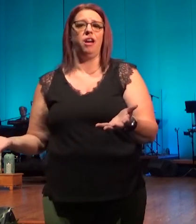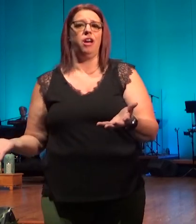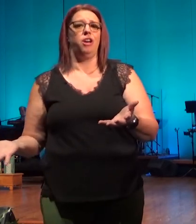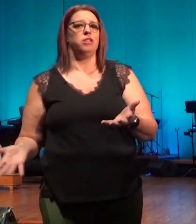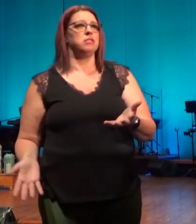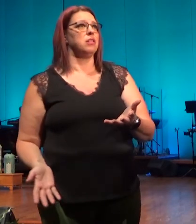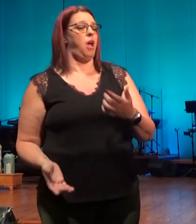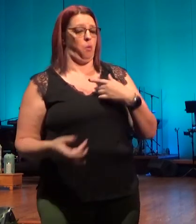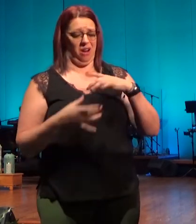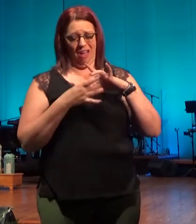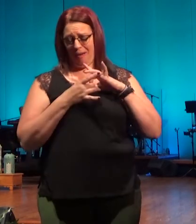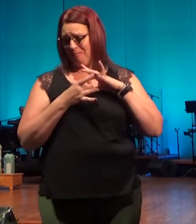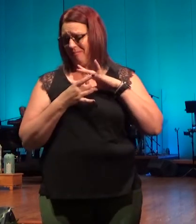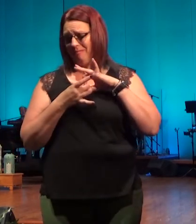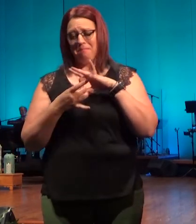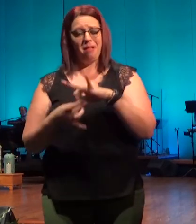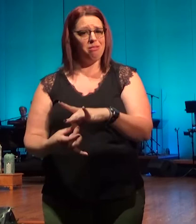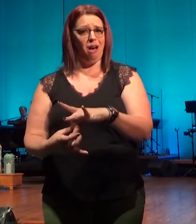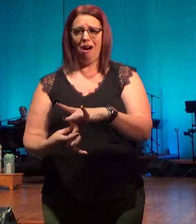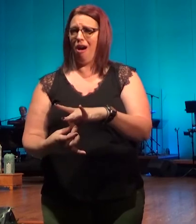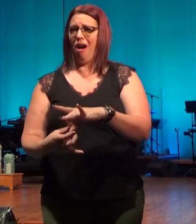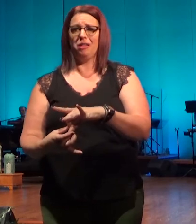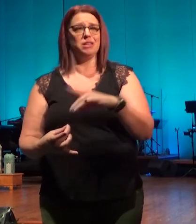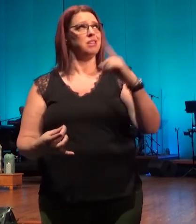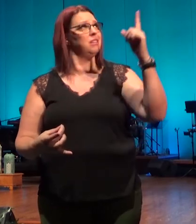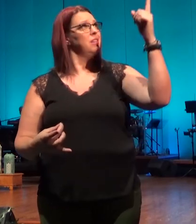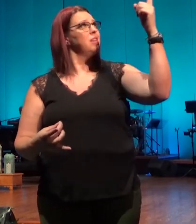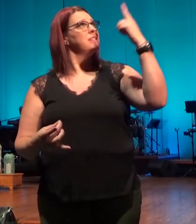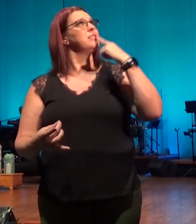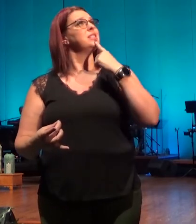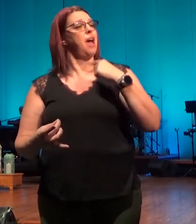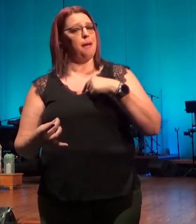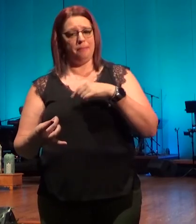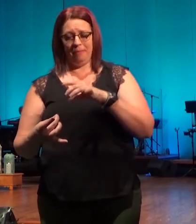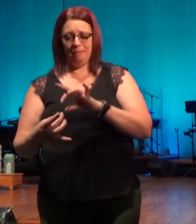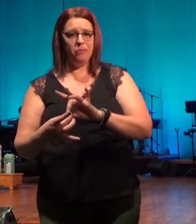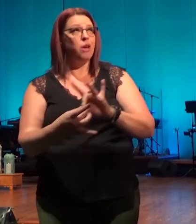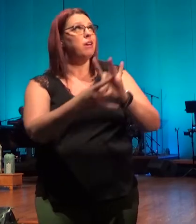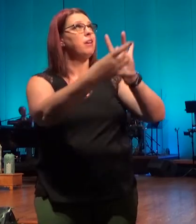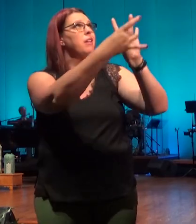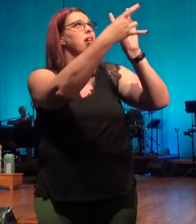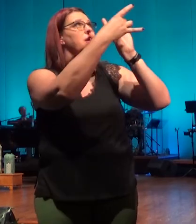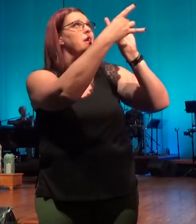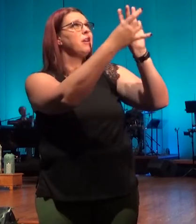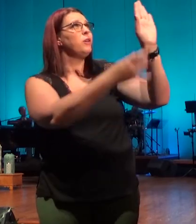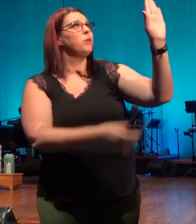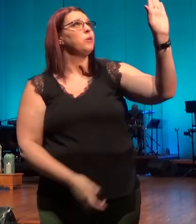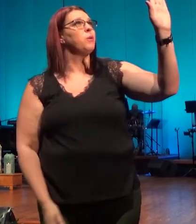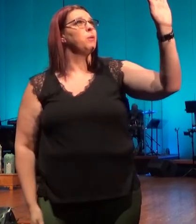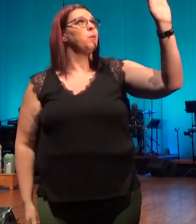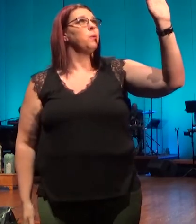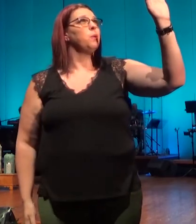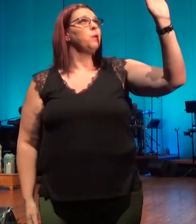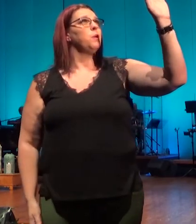I don't belong, oh, you say I am